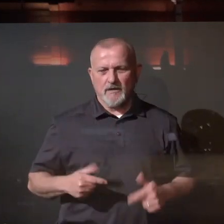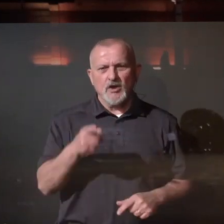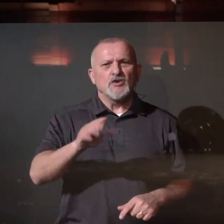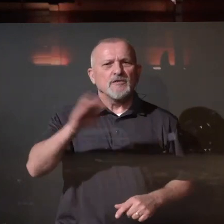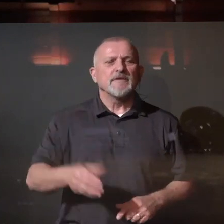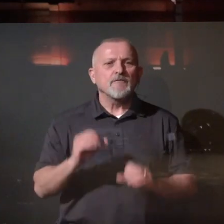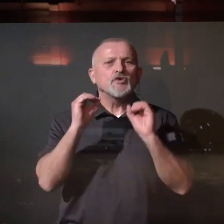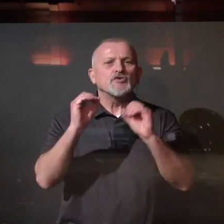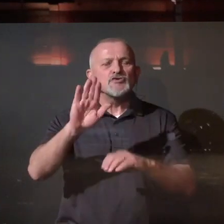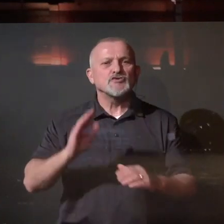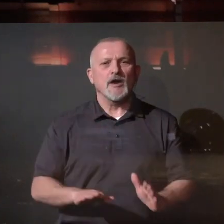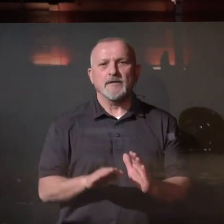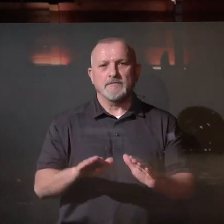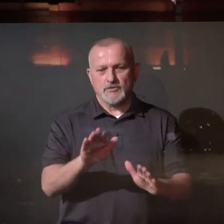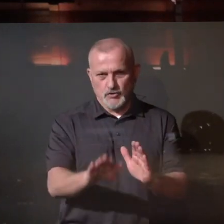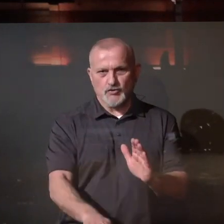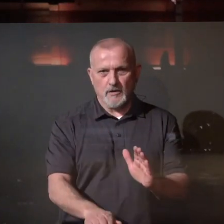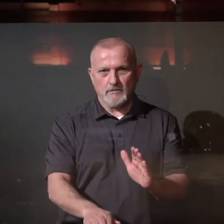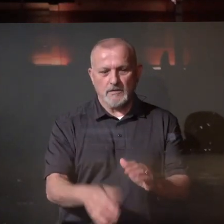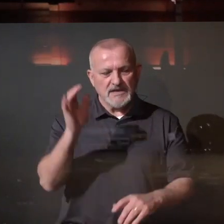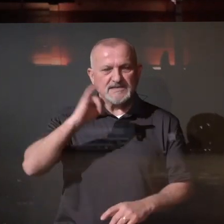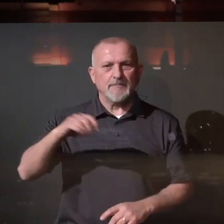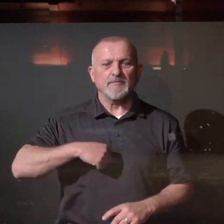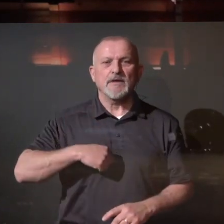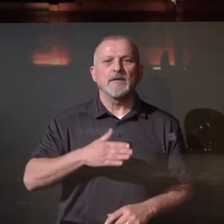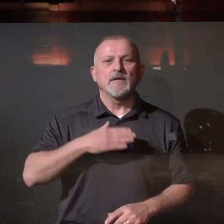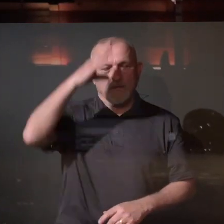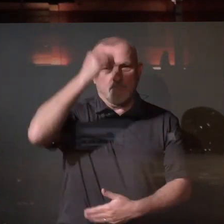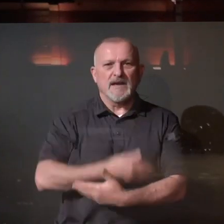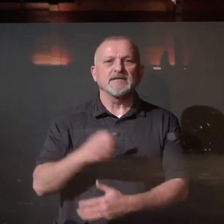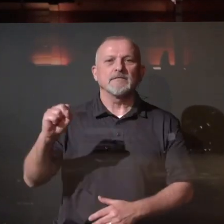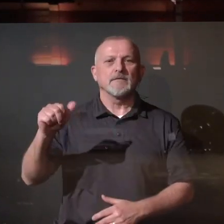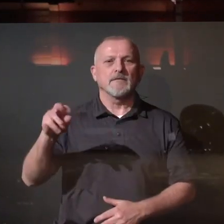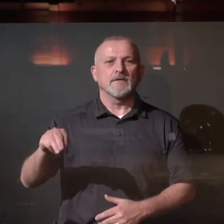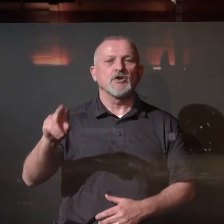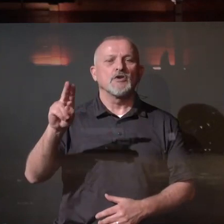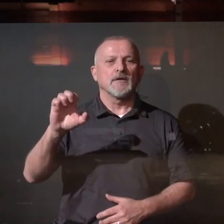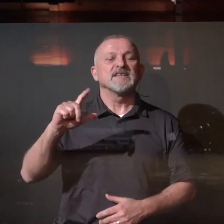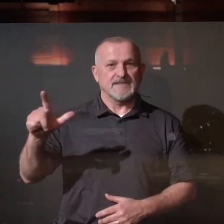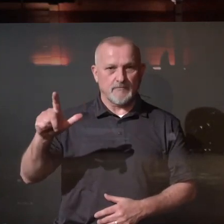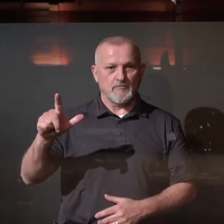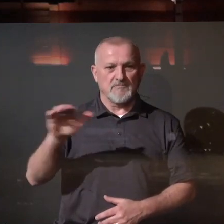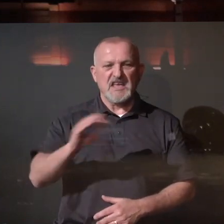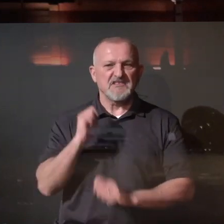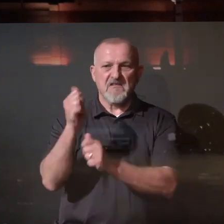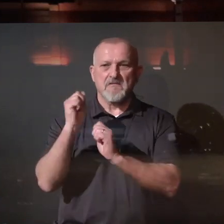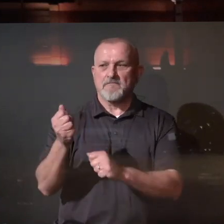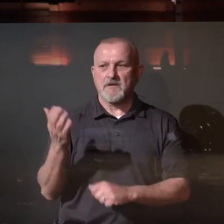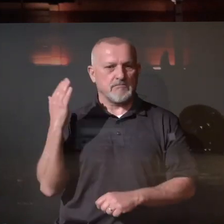child. It would be like me. Samuel never fished before. So you know what I did? I taught my son how to